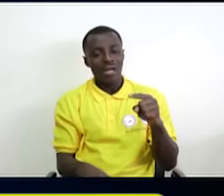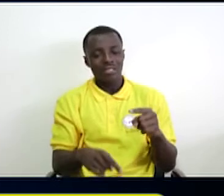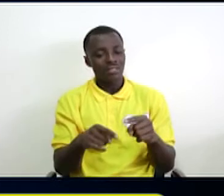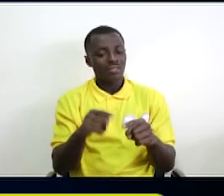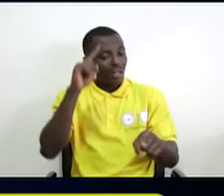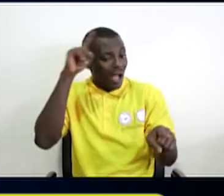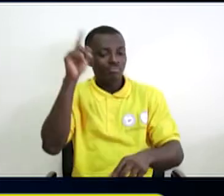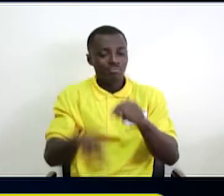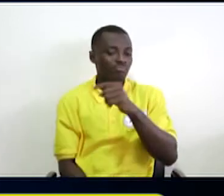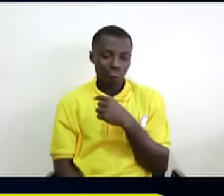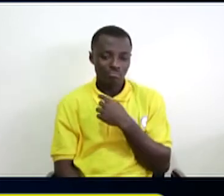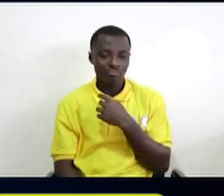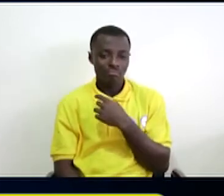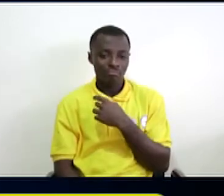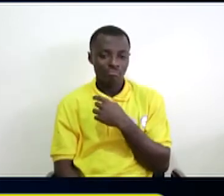blood.